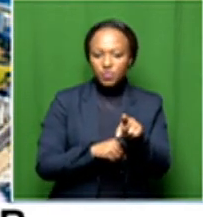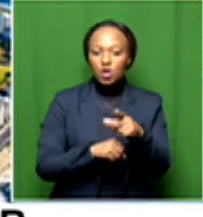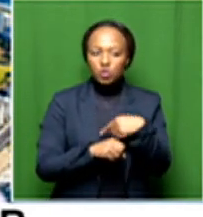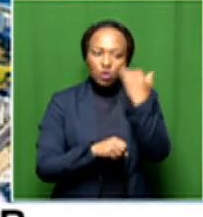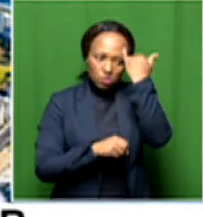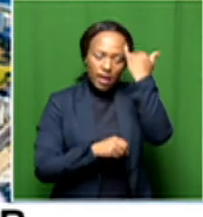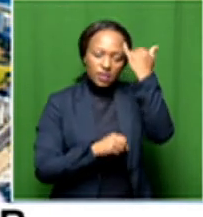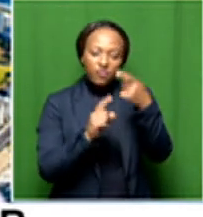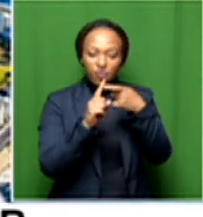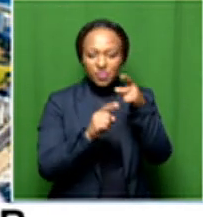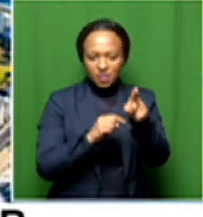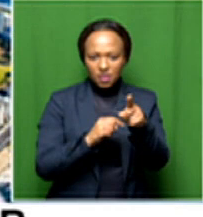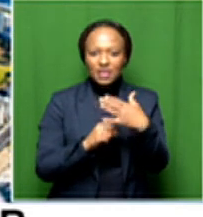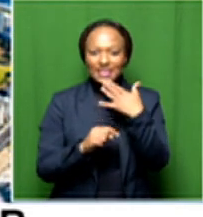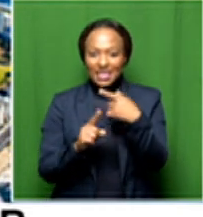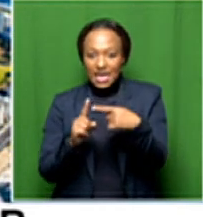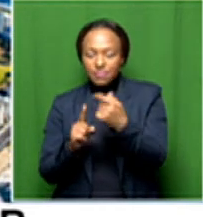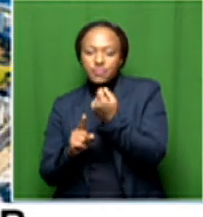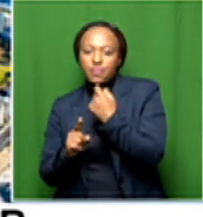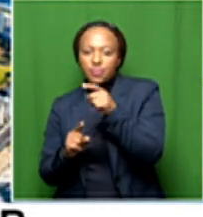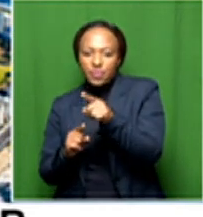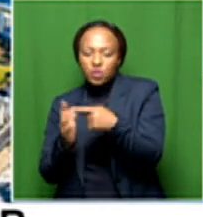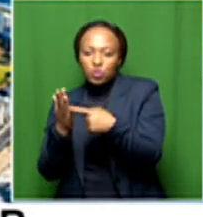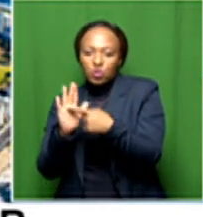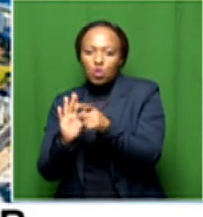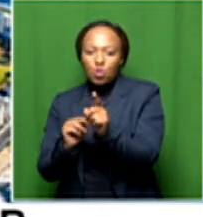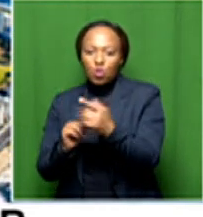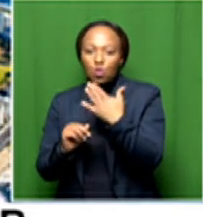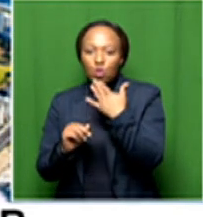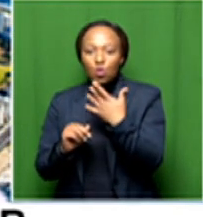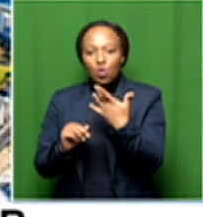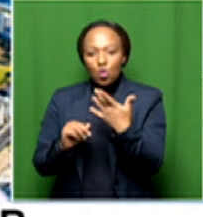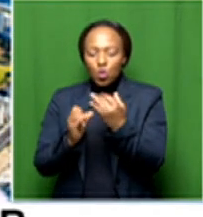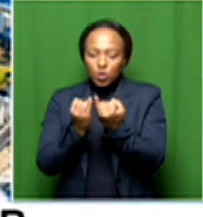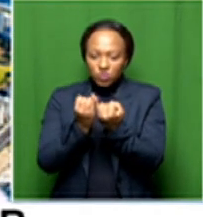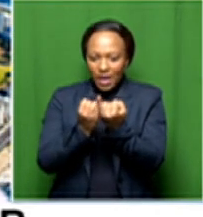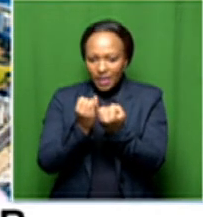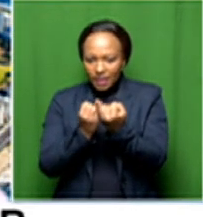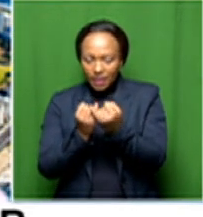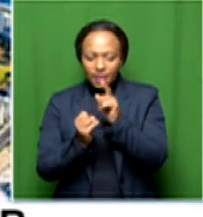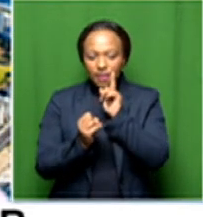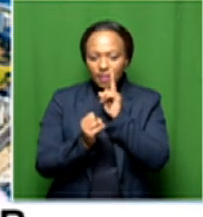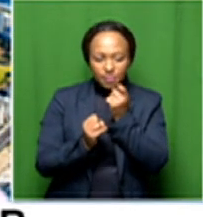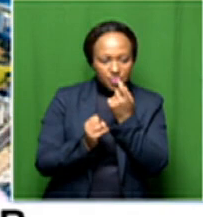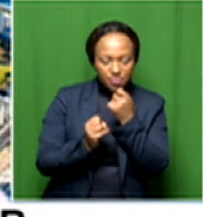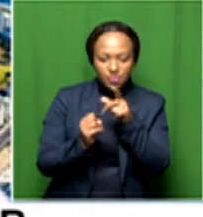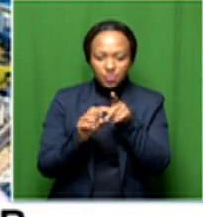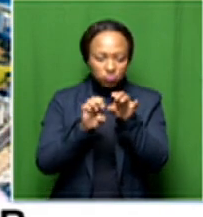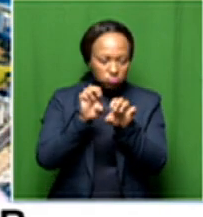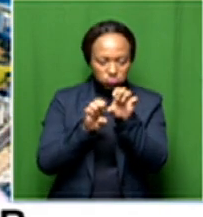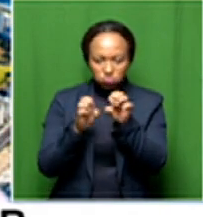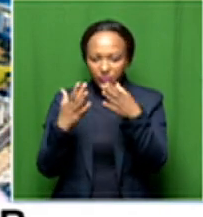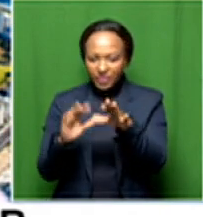clue. So Nitazoxanid, for example, showed favorable effects in a trial where it was evaluated for